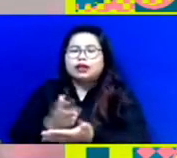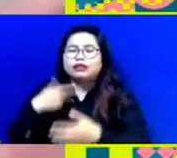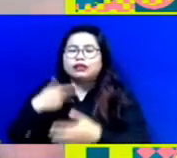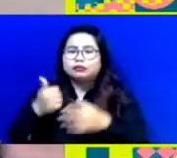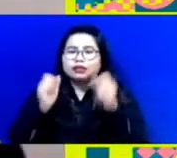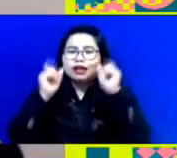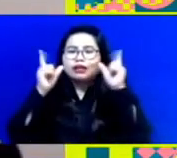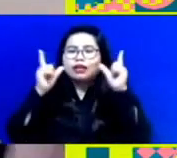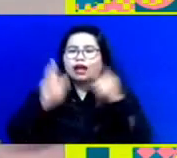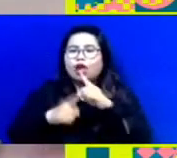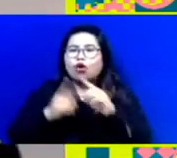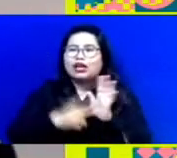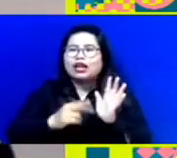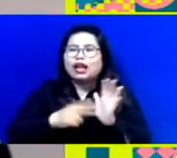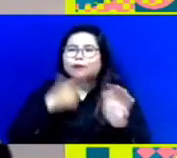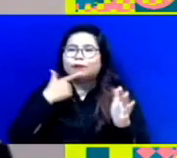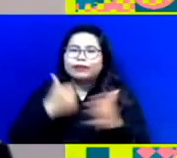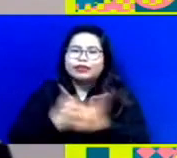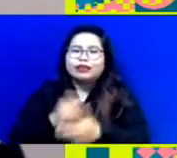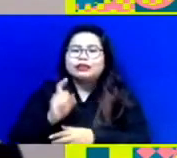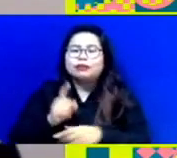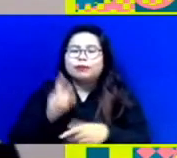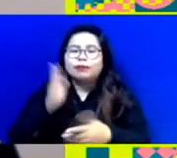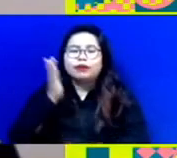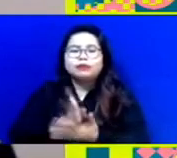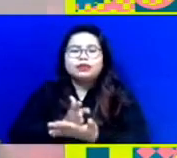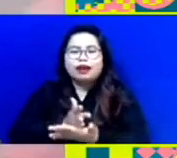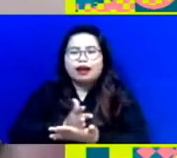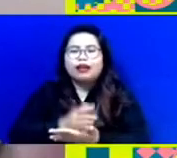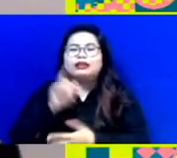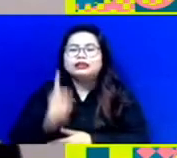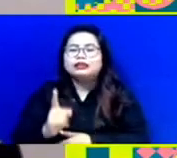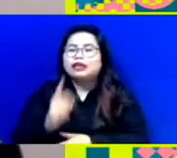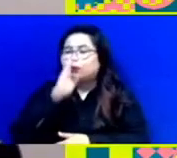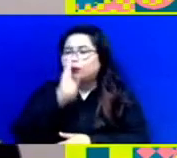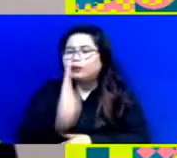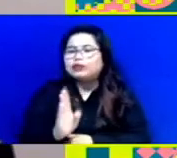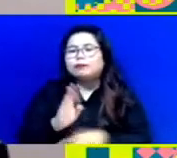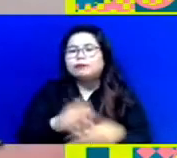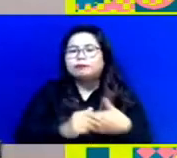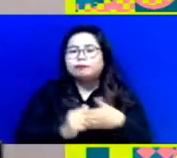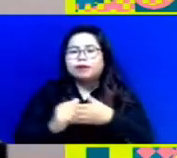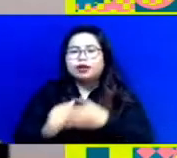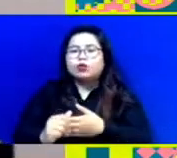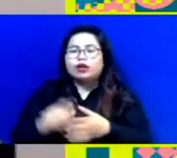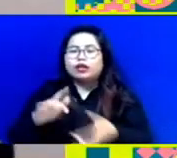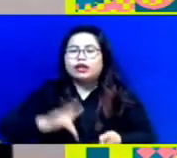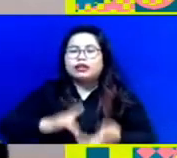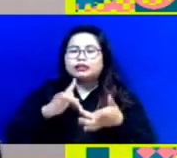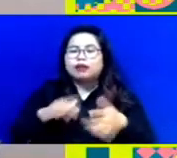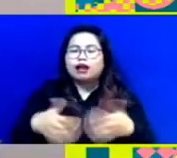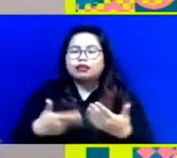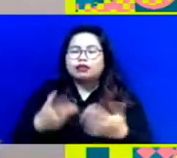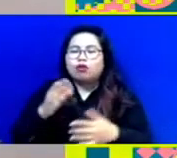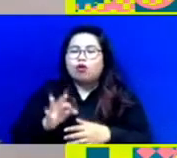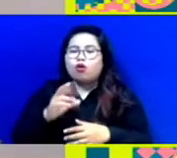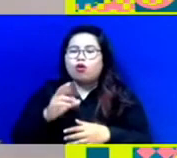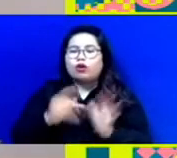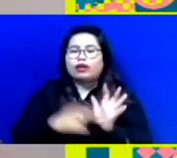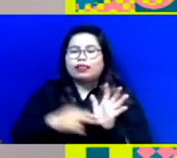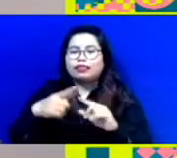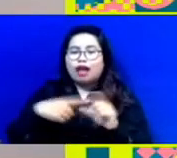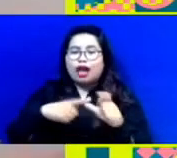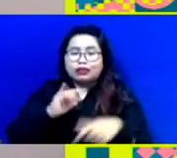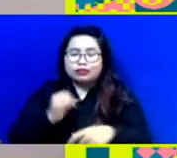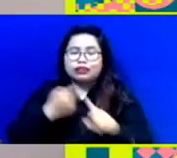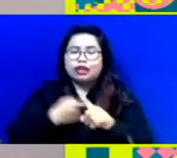the official guiding principle or orientation of either a single nation state or a group of nation